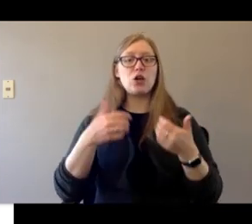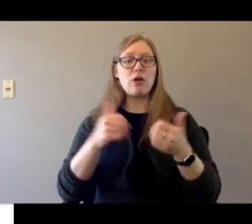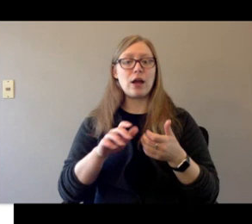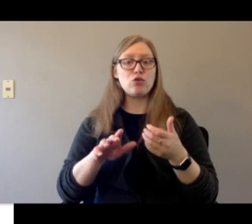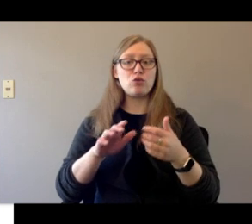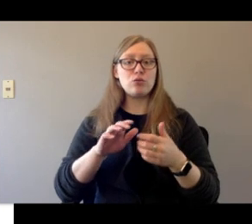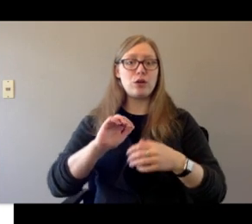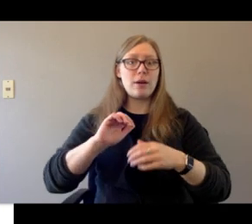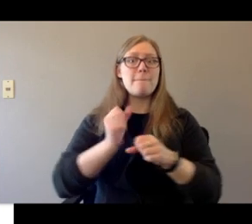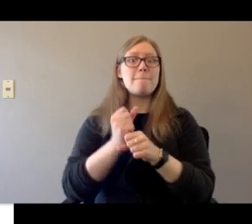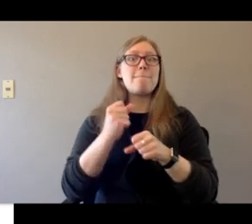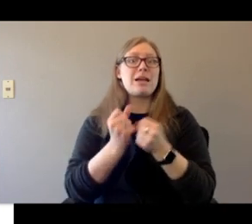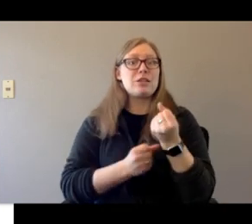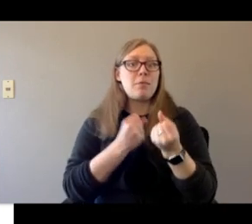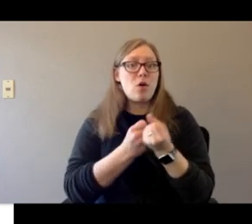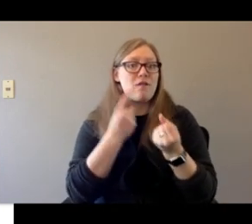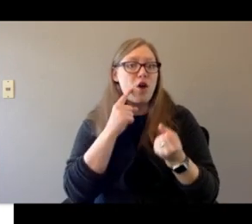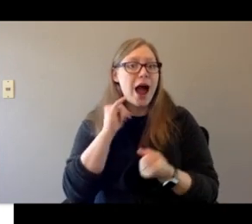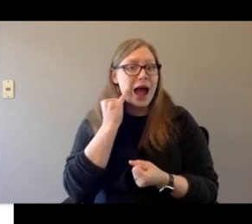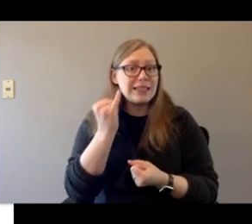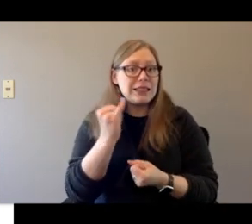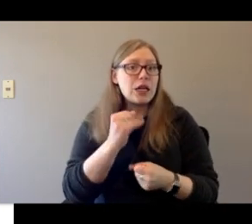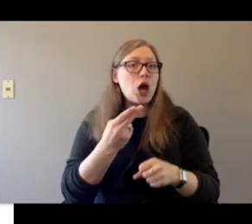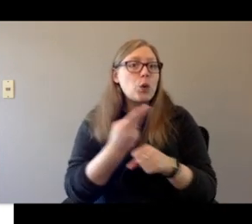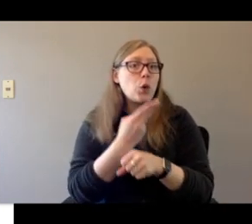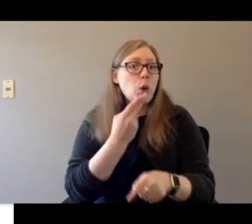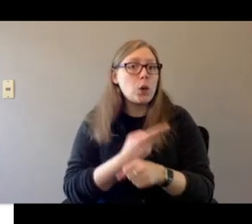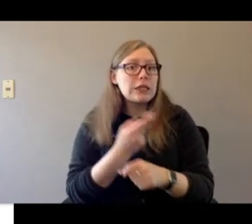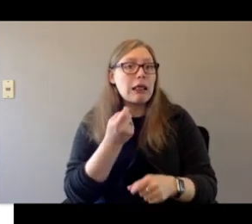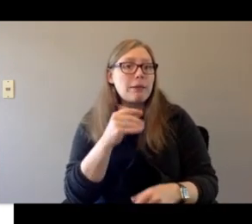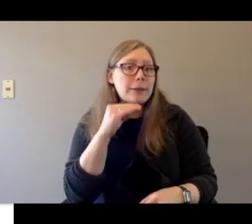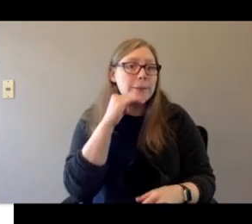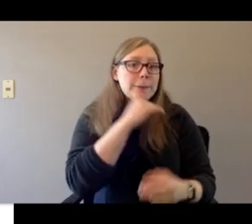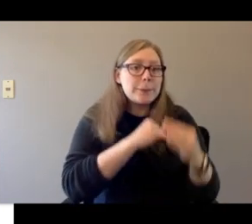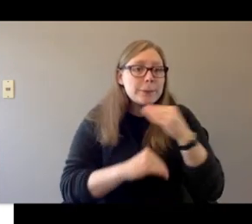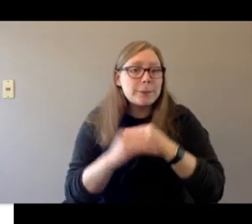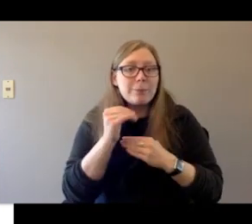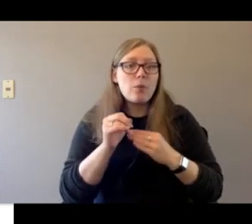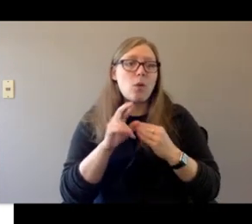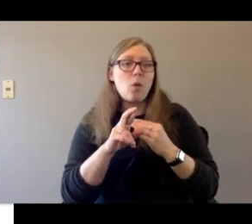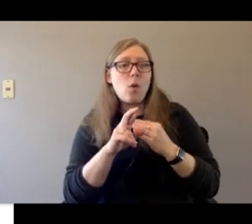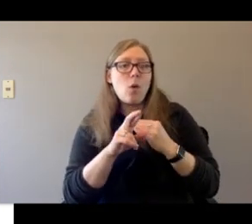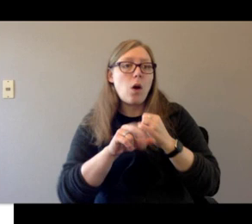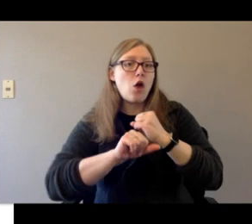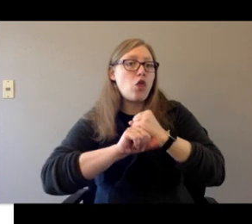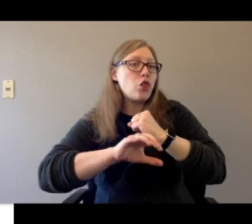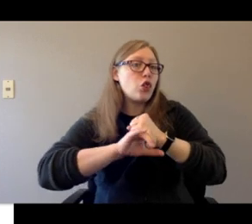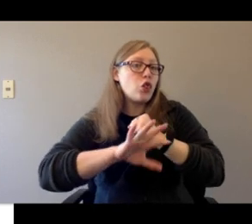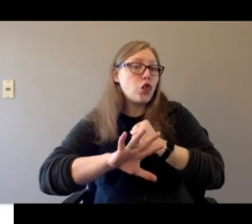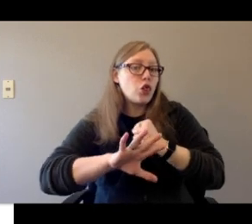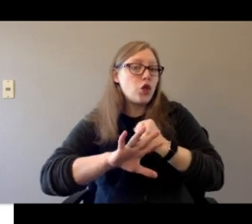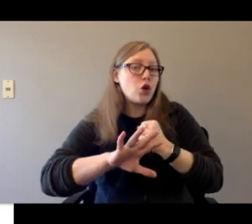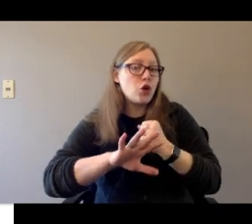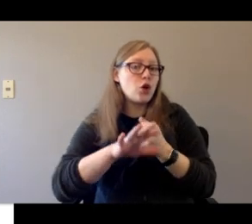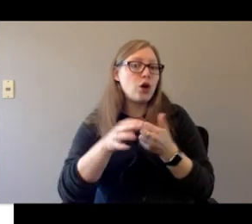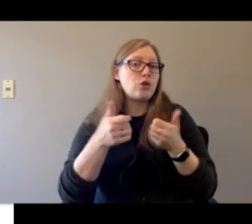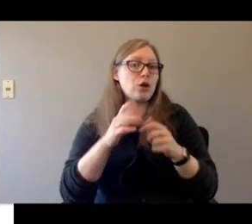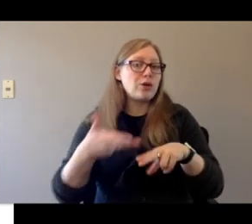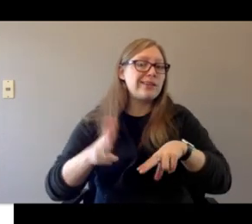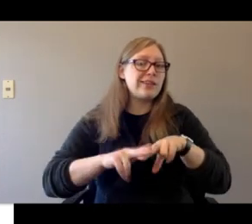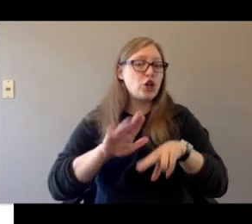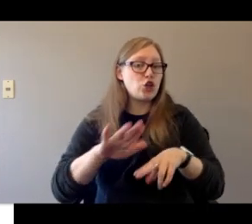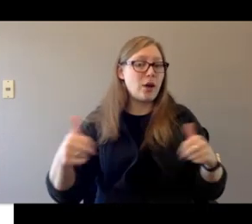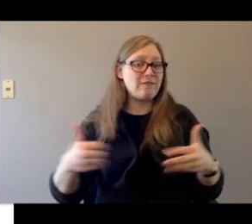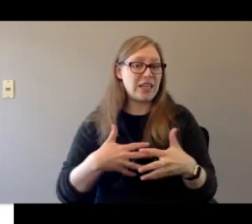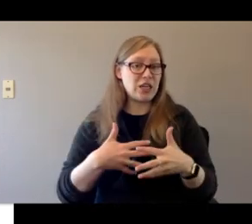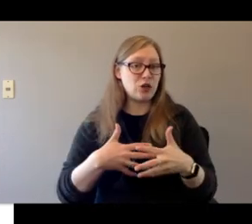attempts to increase fear and prejudice towards the competition. So here's an example here. Cutting your sun exposure is